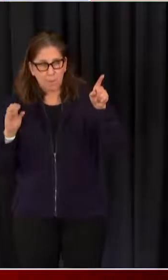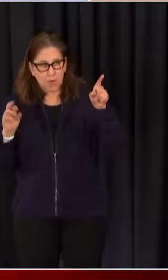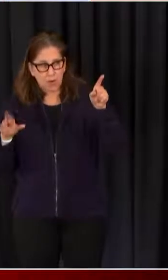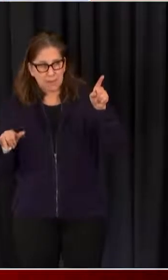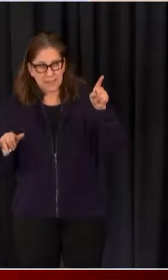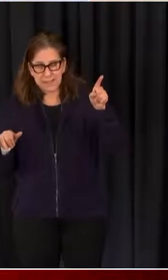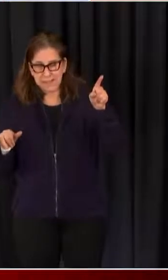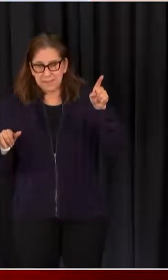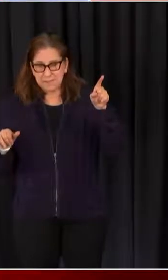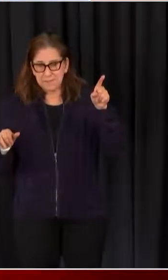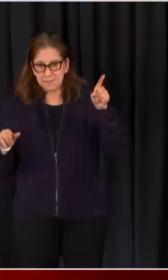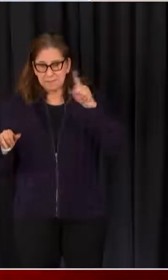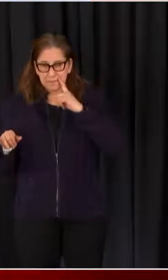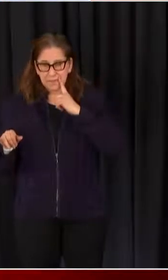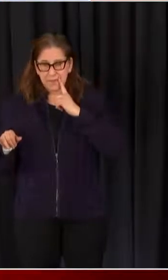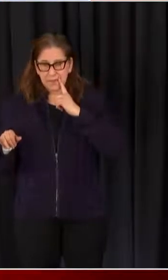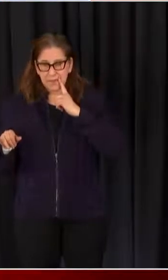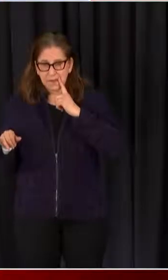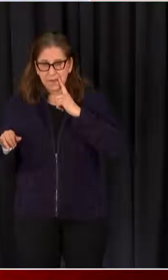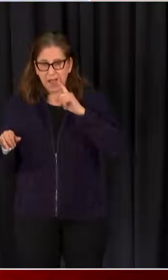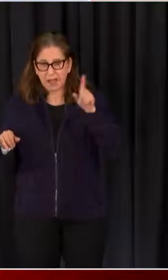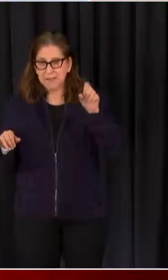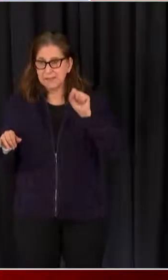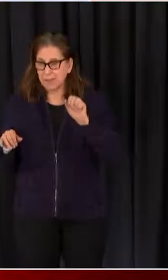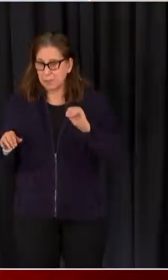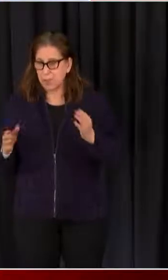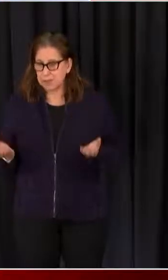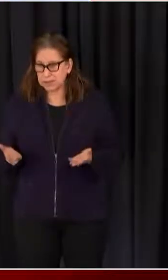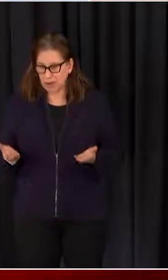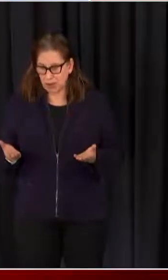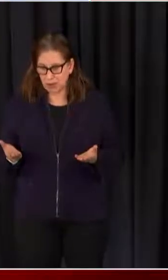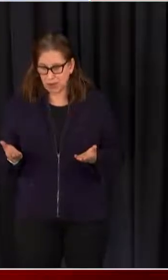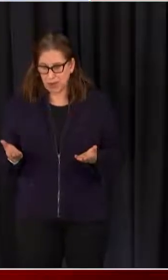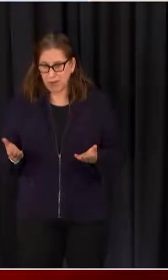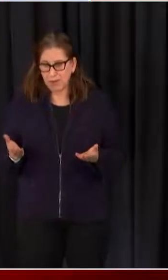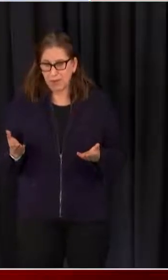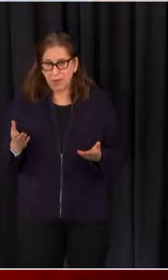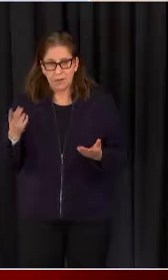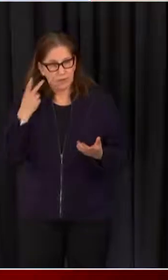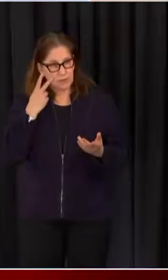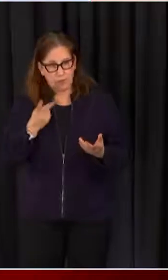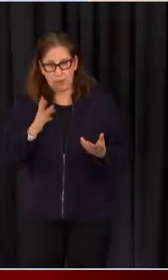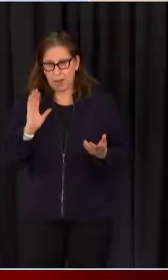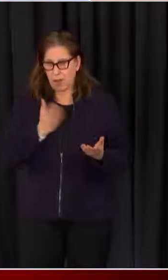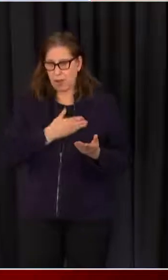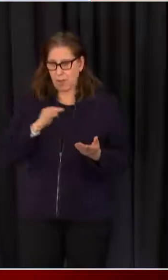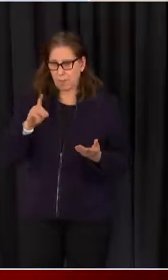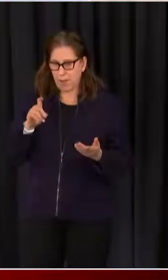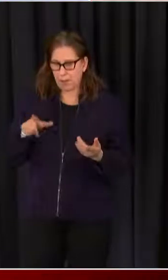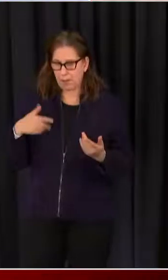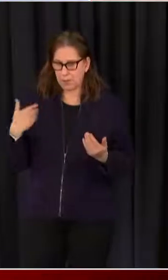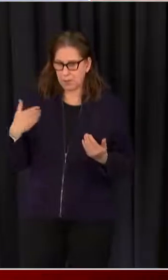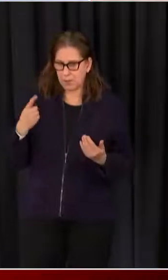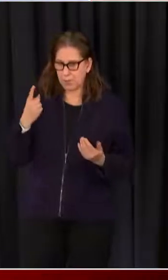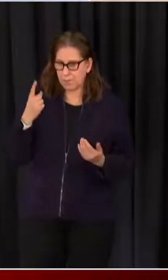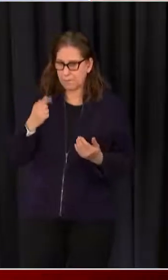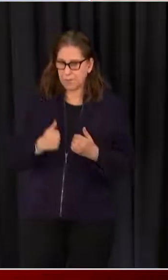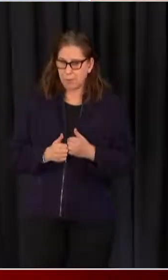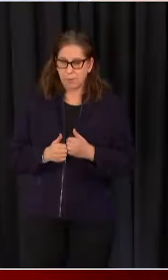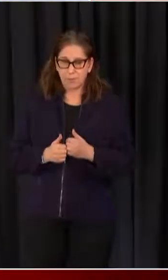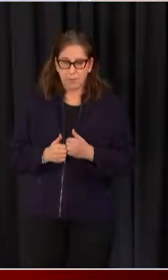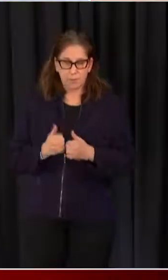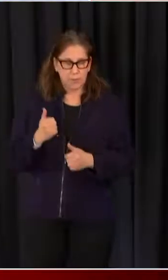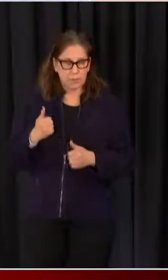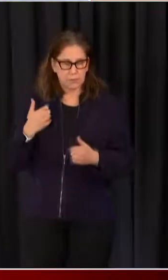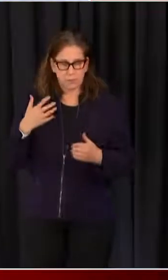And it was Sam, actually, who looked at our model and thought it was the most ridiculous thing